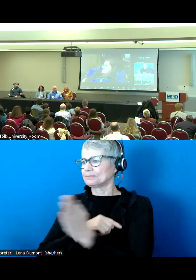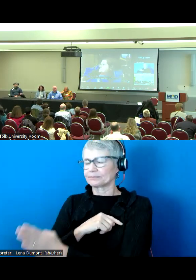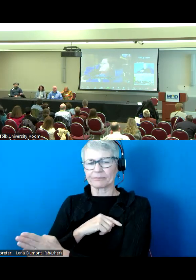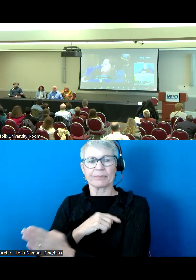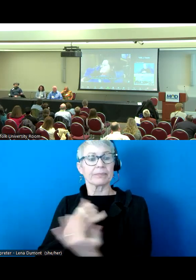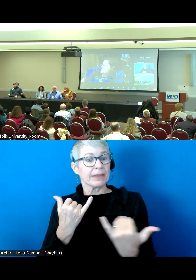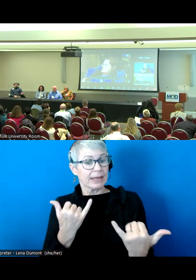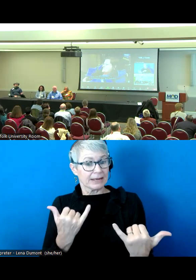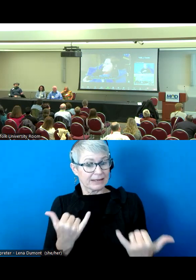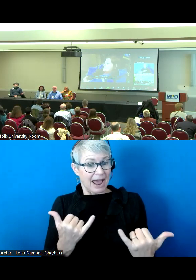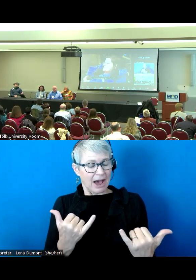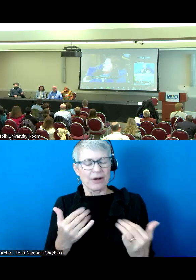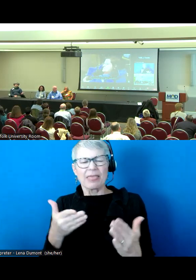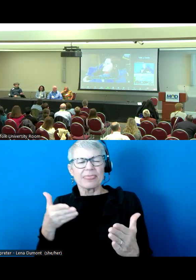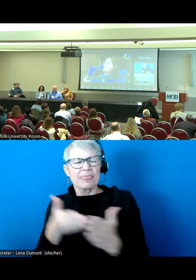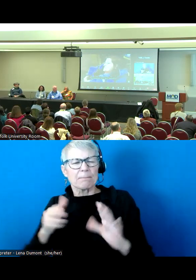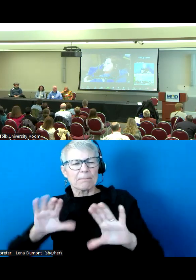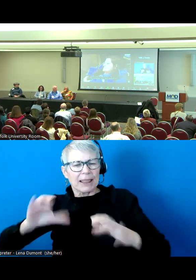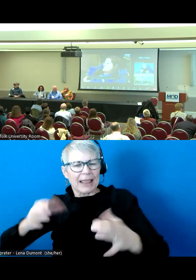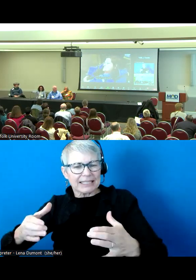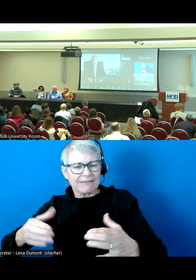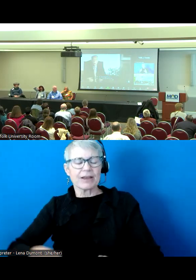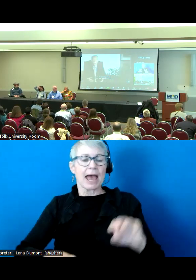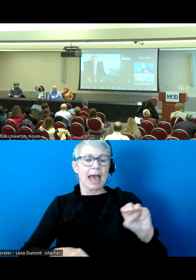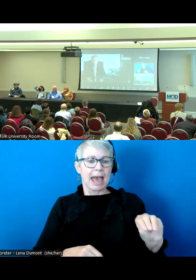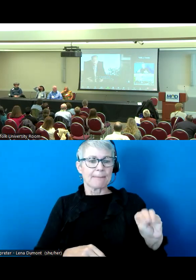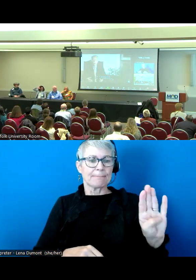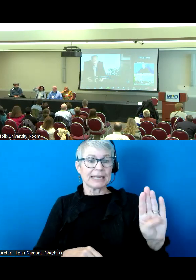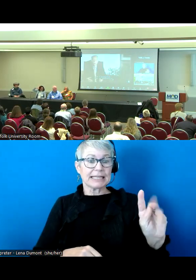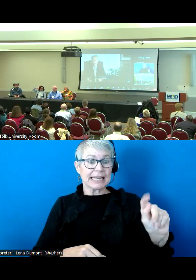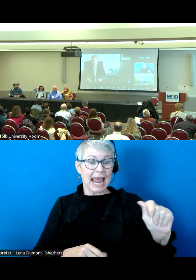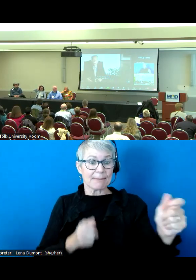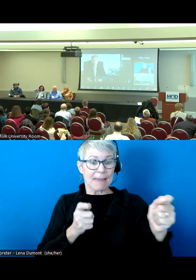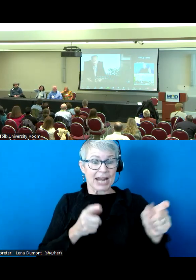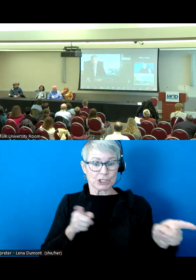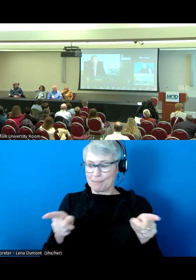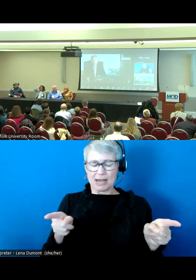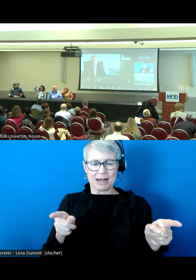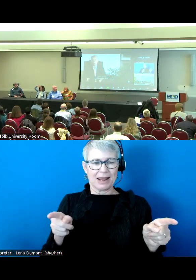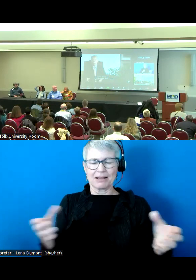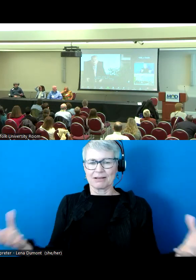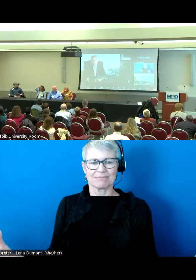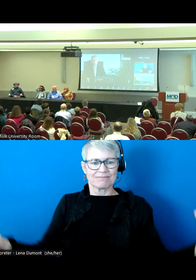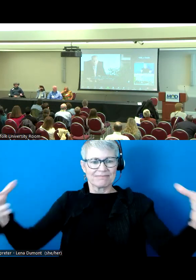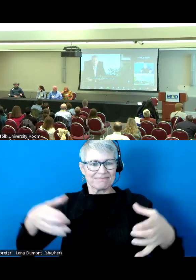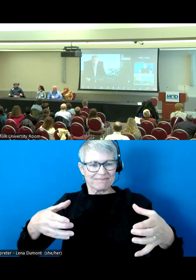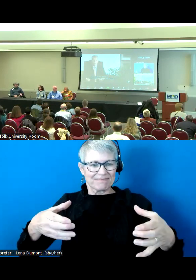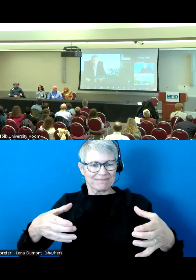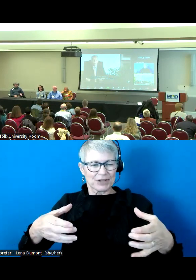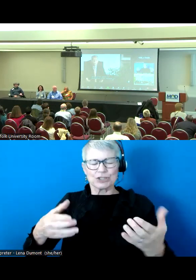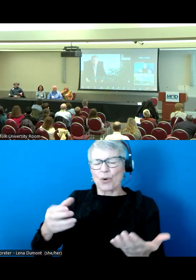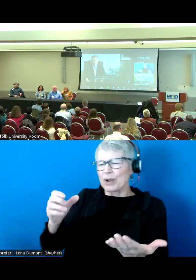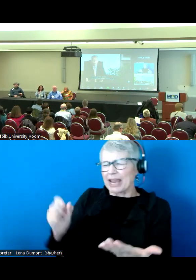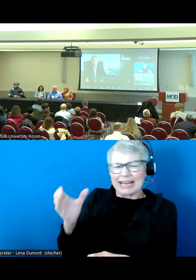plaintiffs, T management all get together, and T management has an opportunity to hear from the plaintiffs and other members of